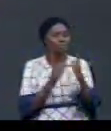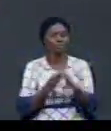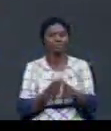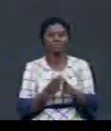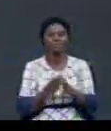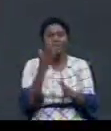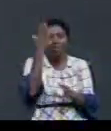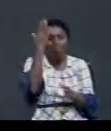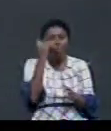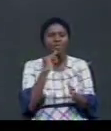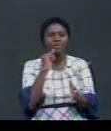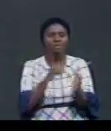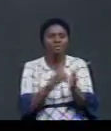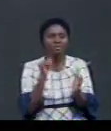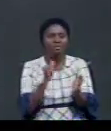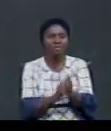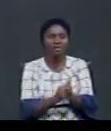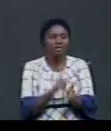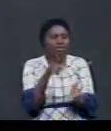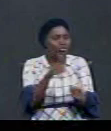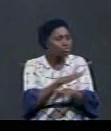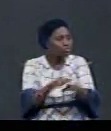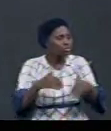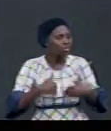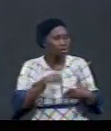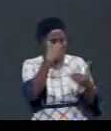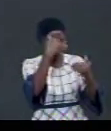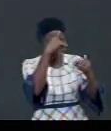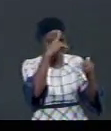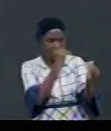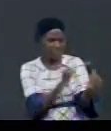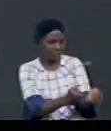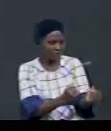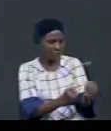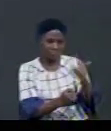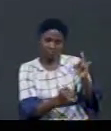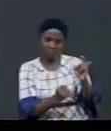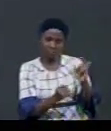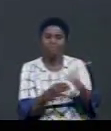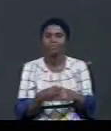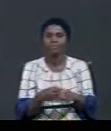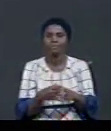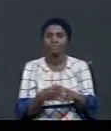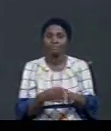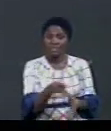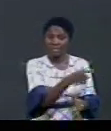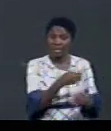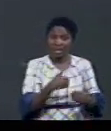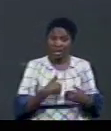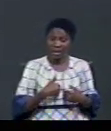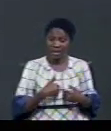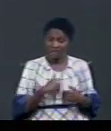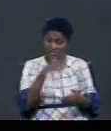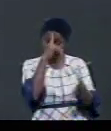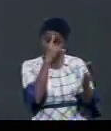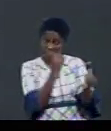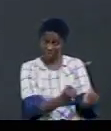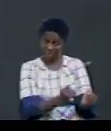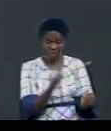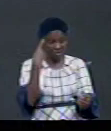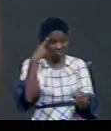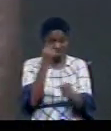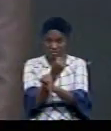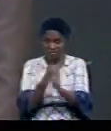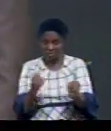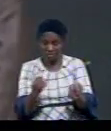ye have no faith? They had faith for salvation. They had faith for sanctification. They